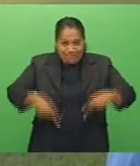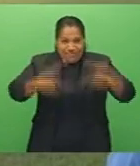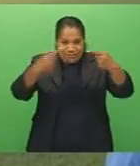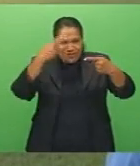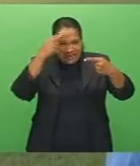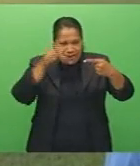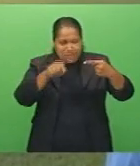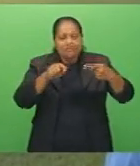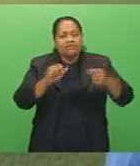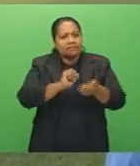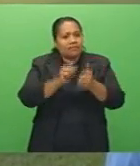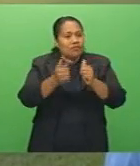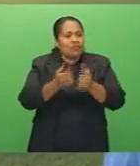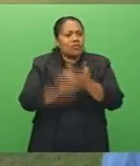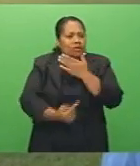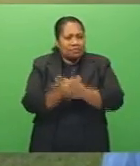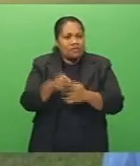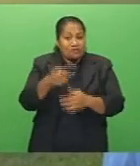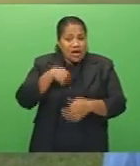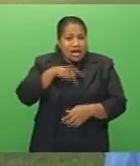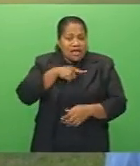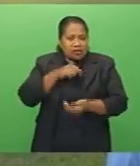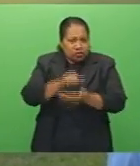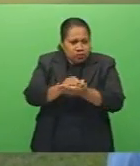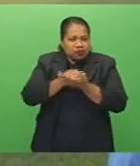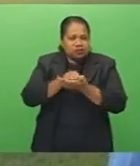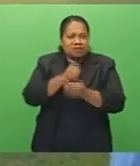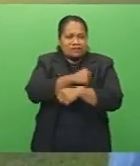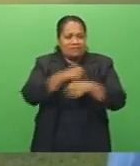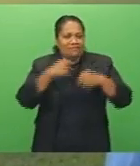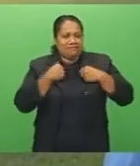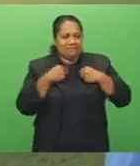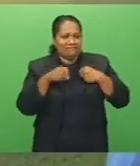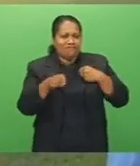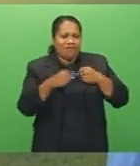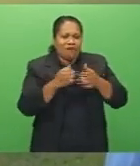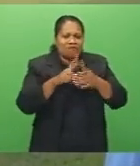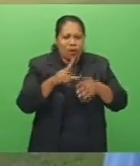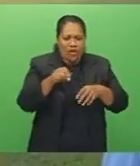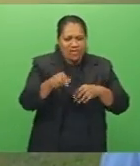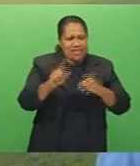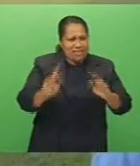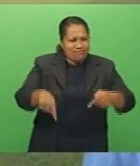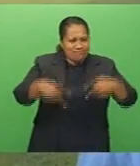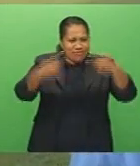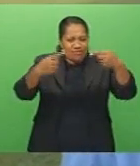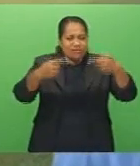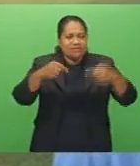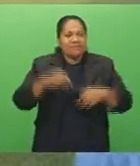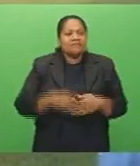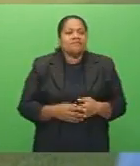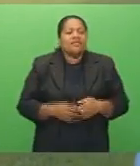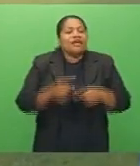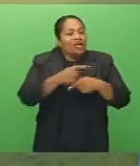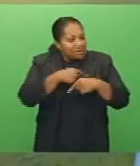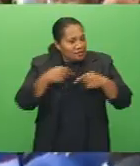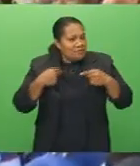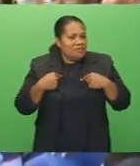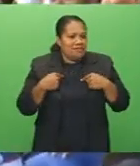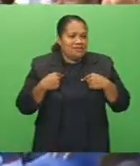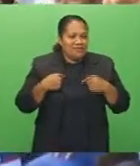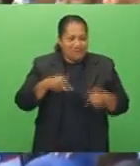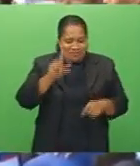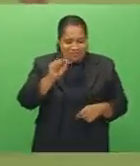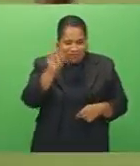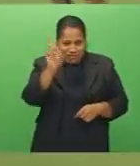maintaining and sustaining our dominance in the Fairbrother for this, and we are able to do it today. In